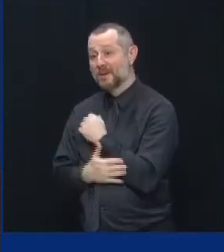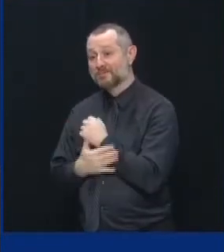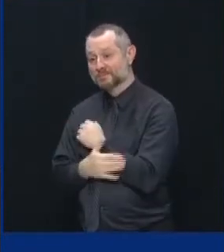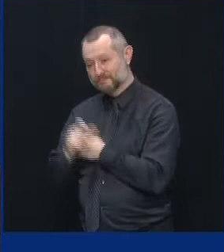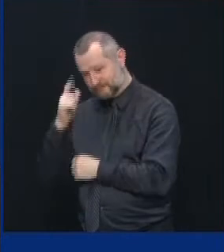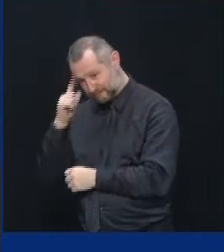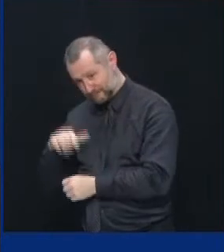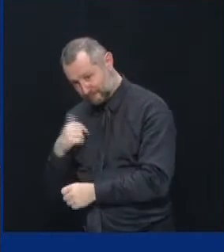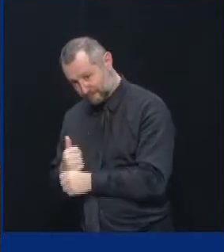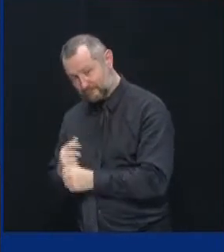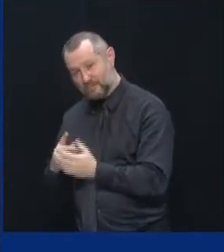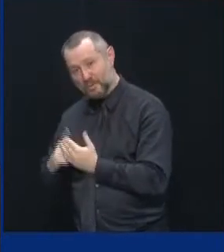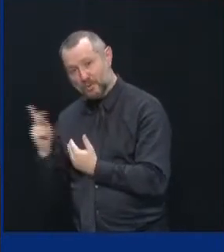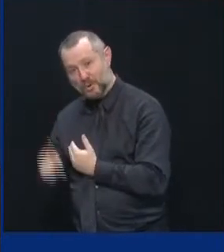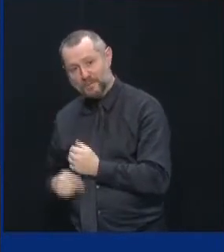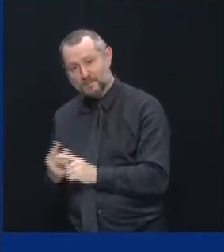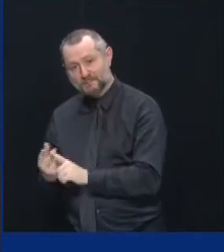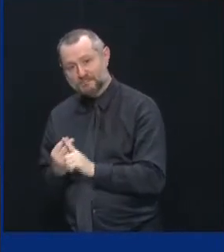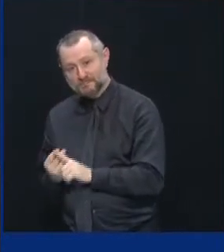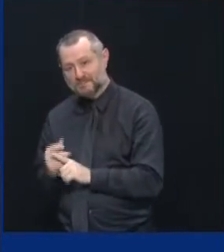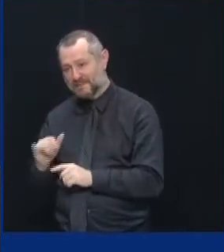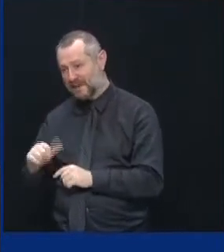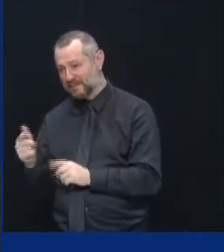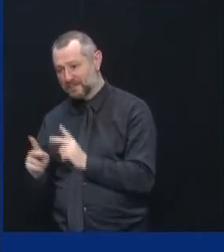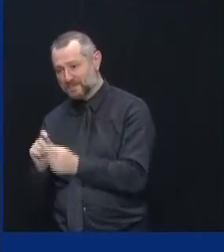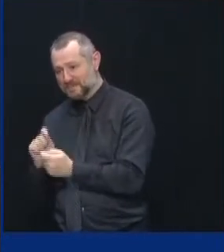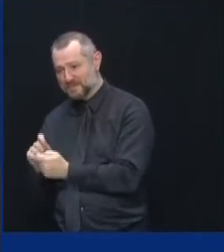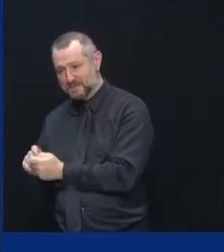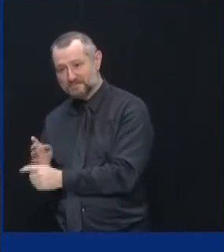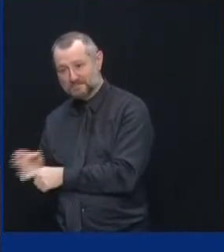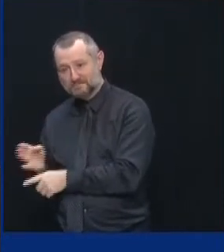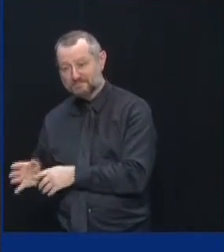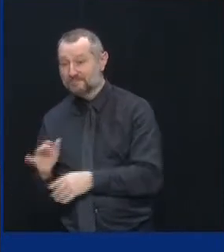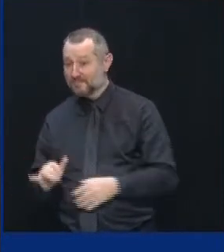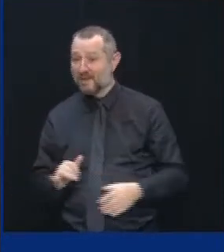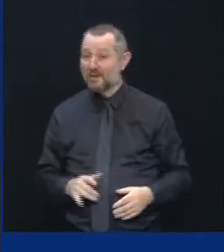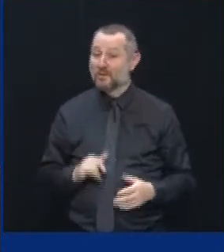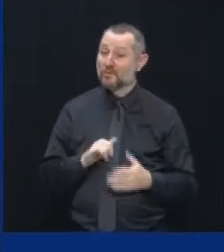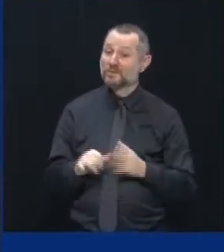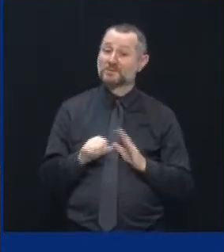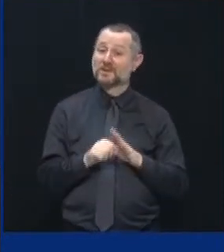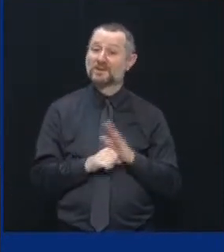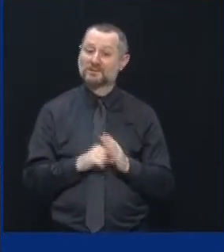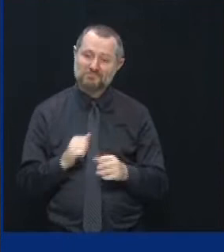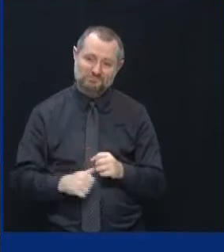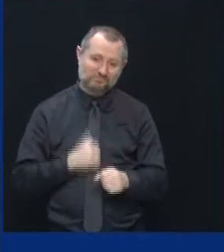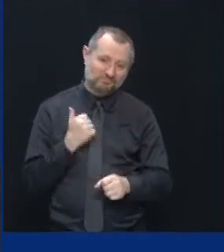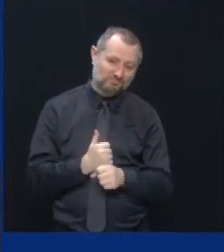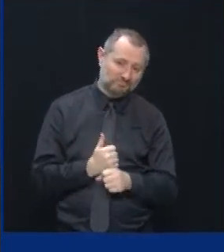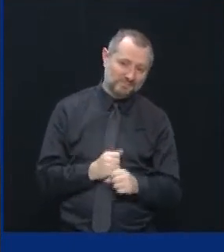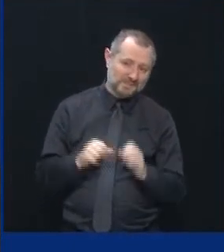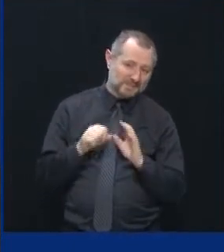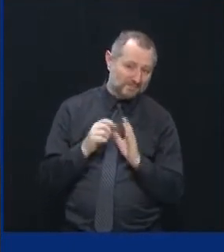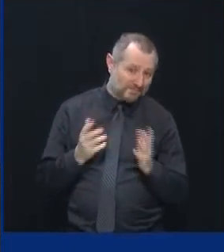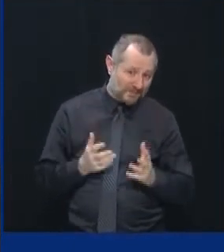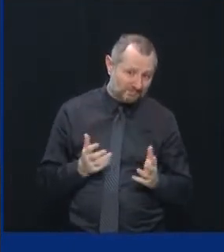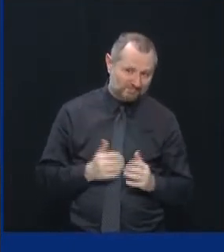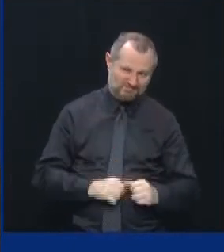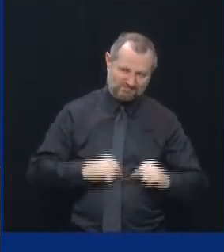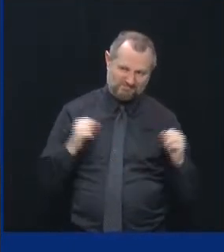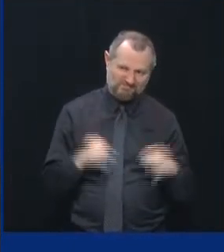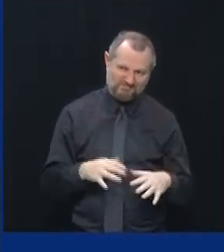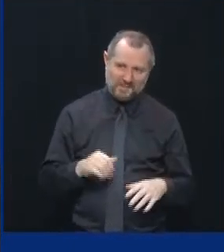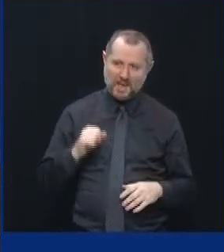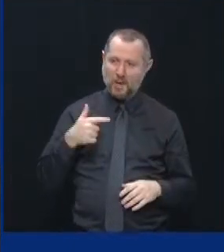they think address the need. We set up a state site at Aqueduct. We have a